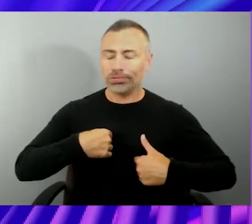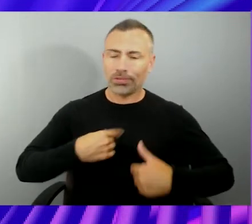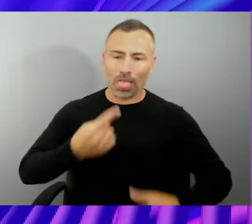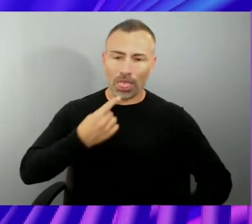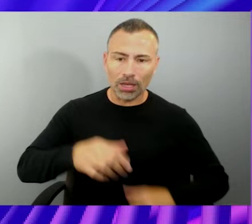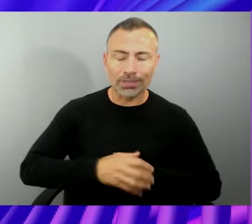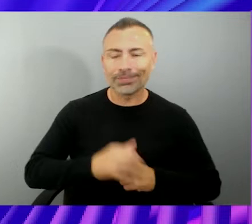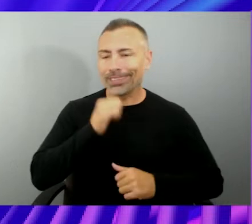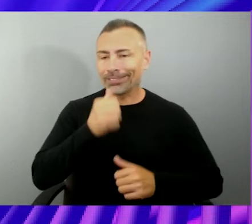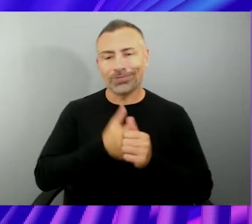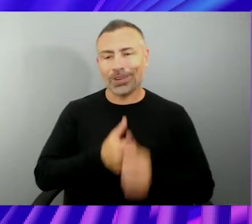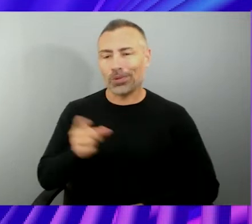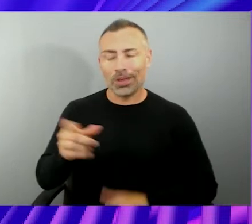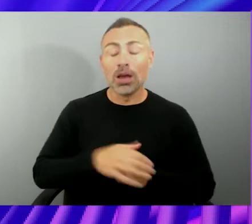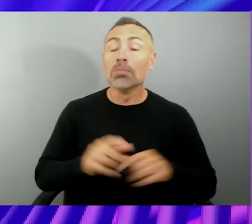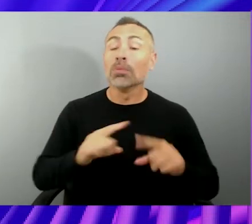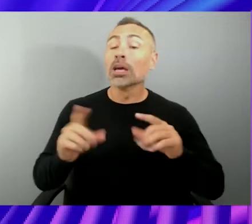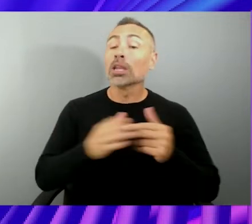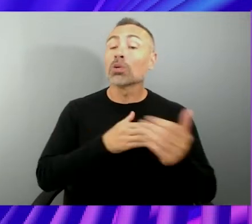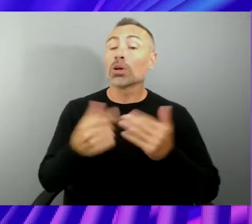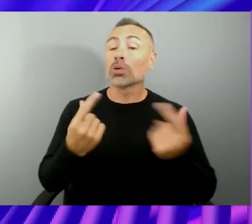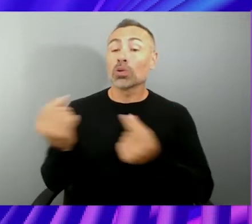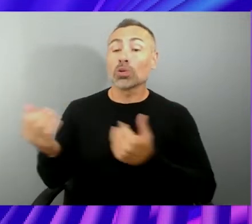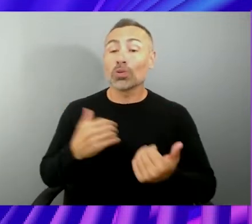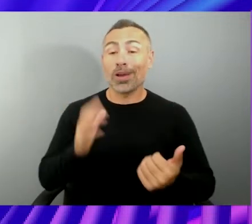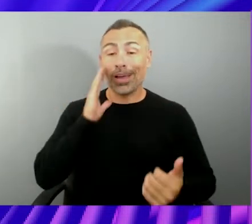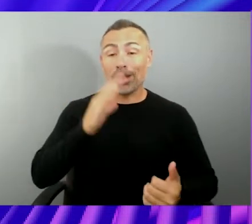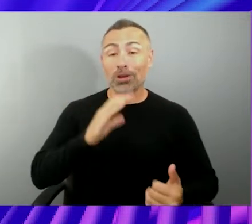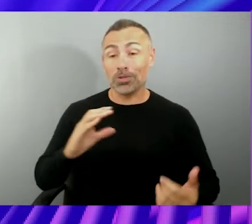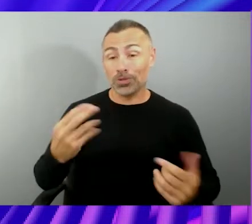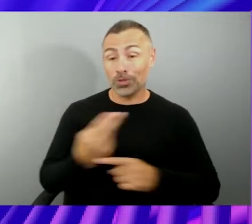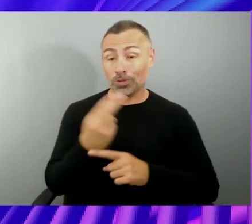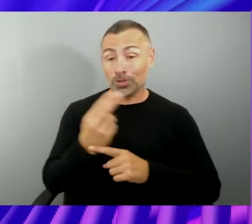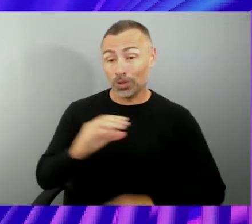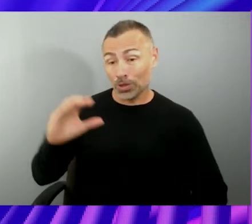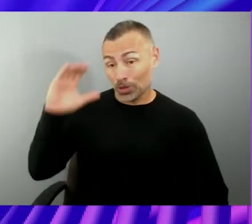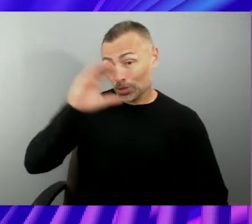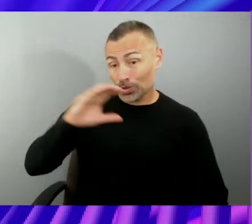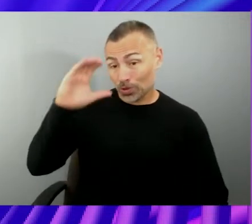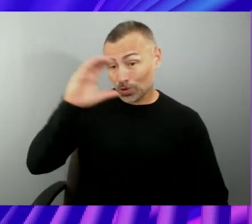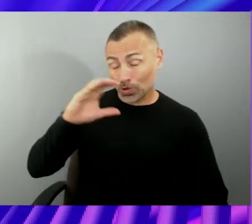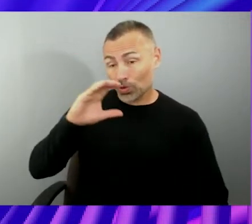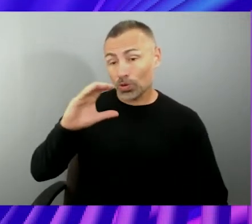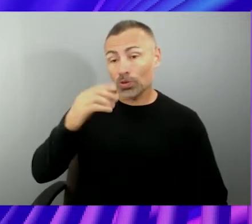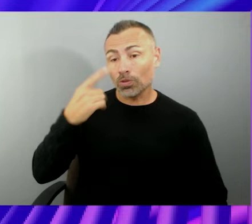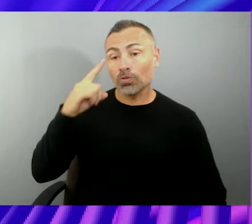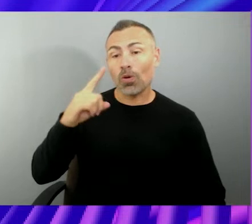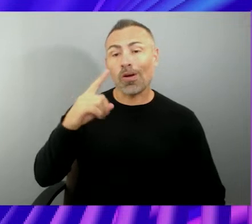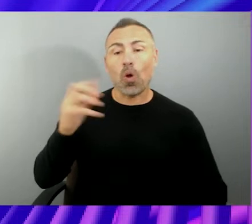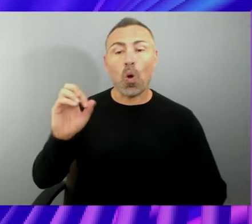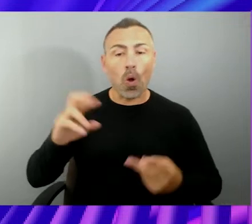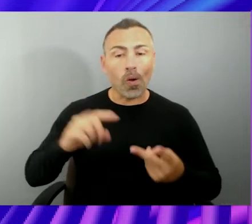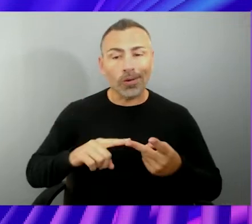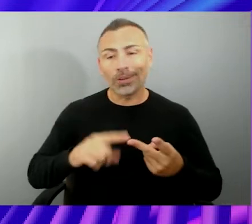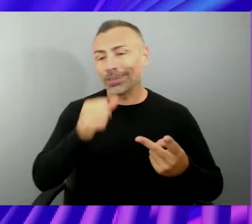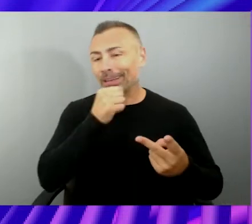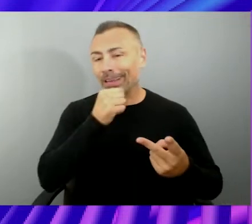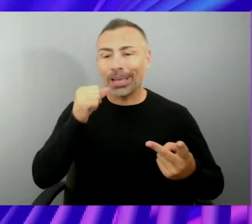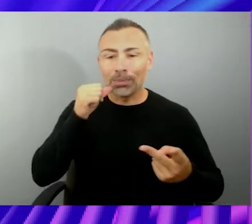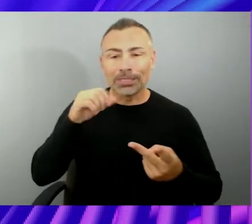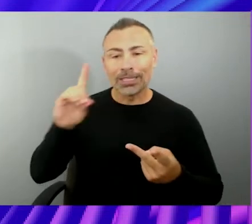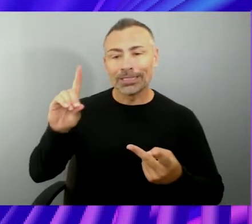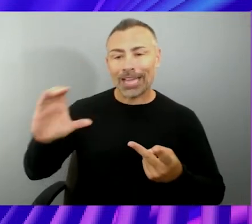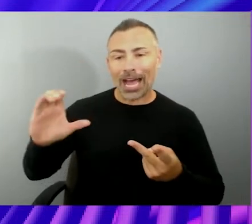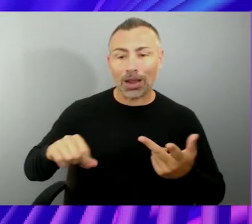I usually do is I'll use Google Foo, or Amazon Documents, or I cheat. So the way I cheat a